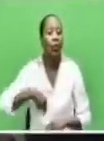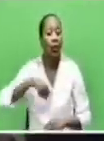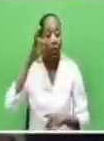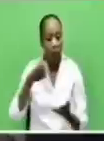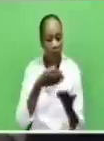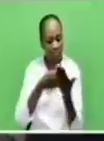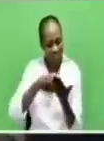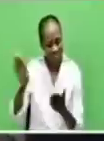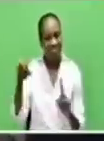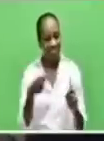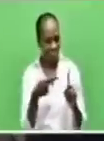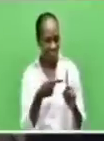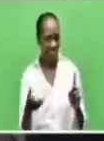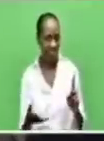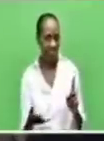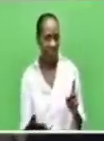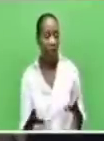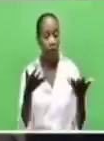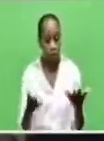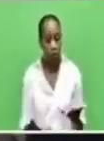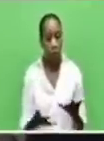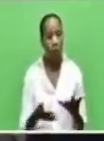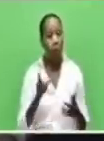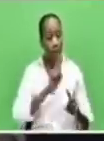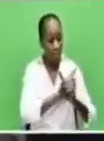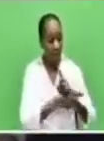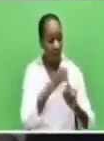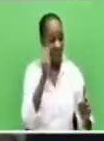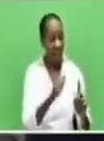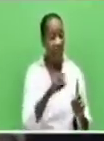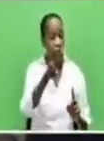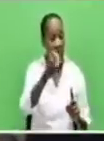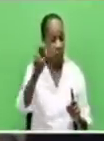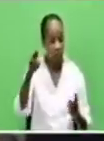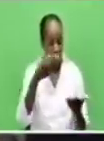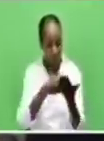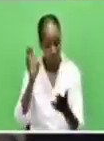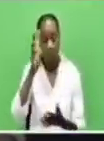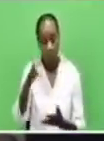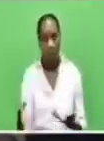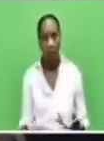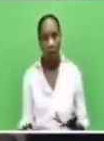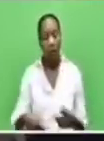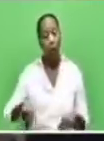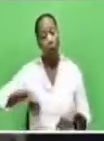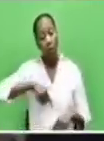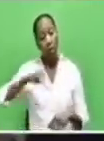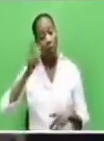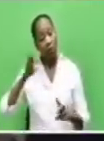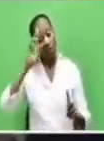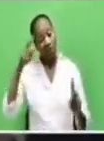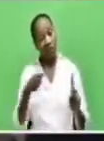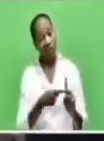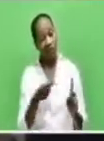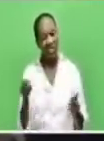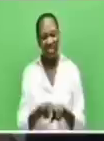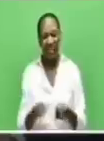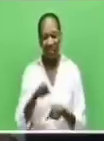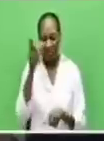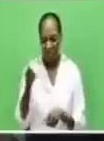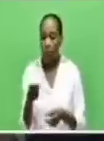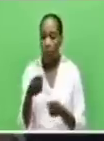her political party from power in 2024. She will be remembered as an instrument of